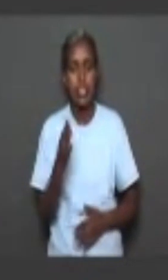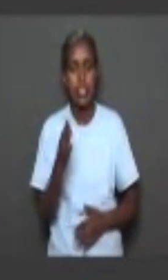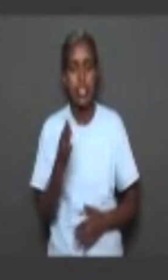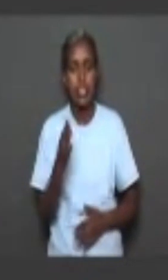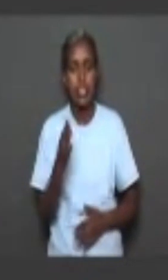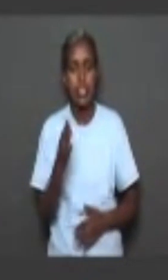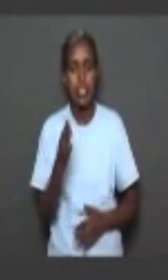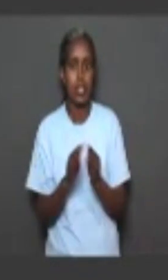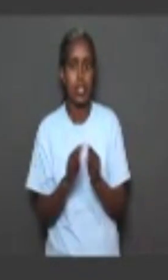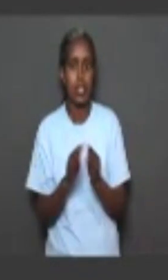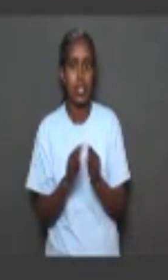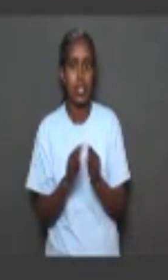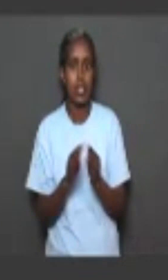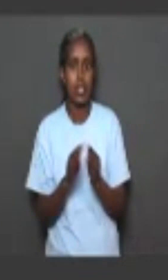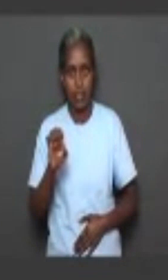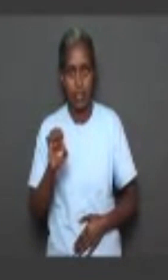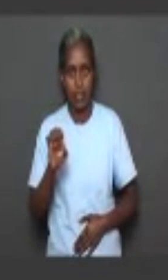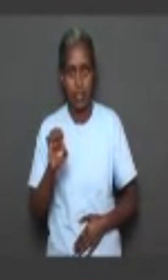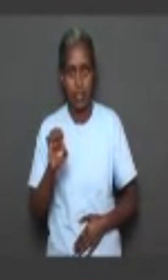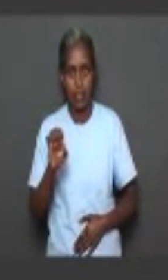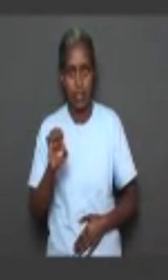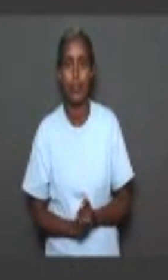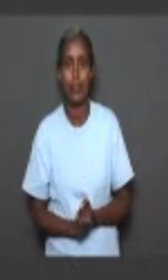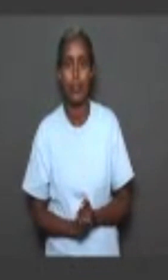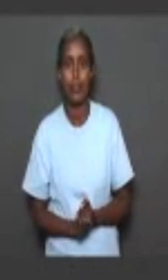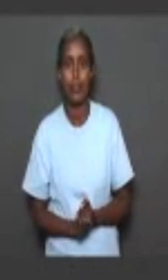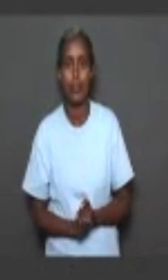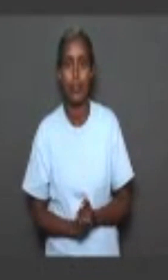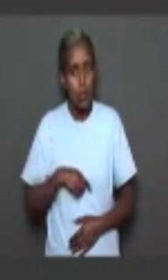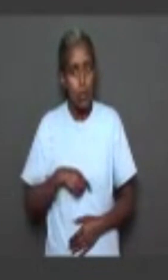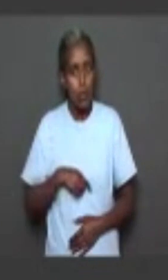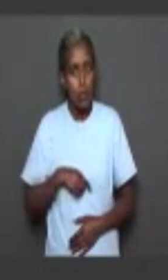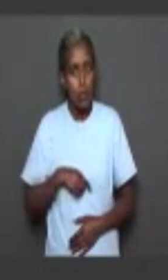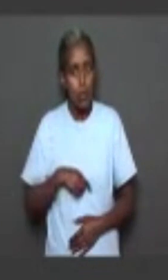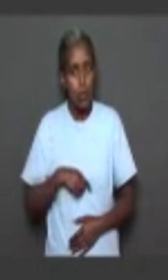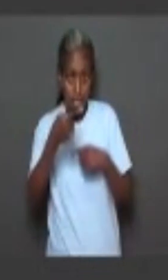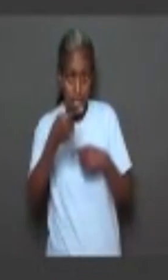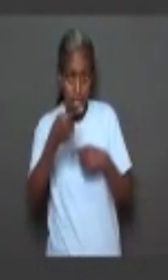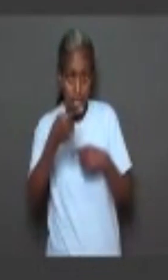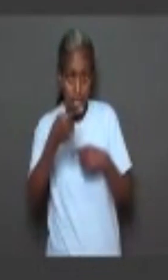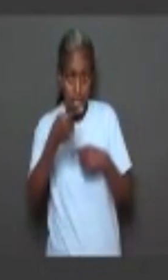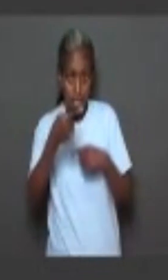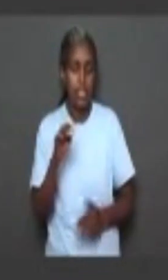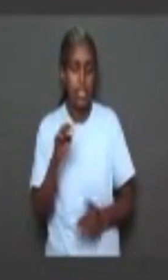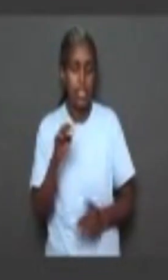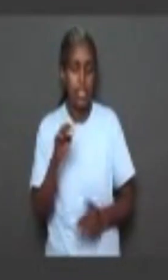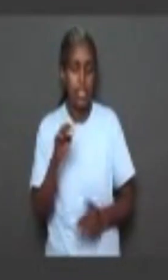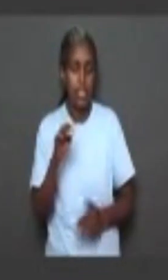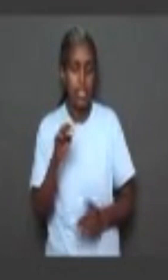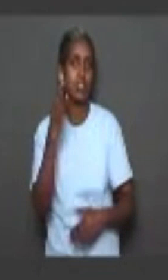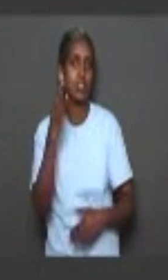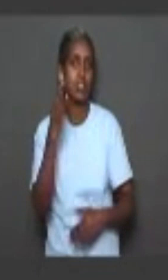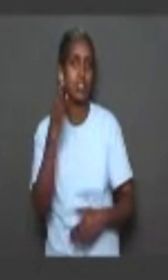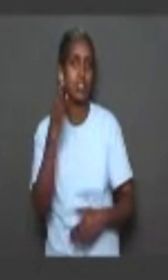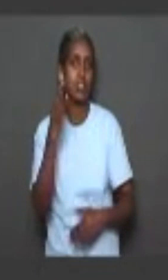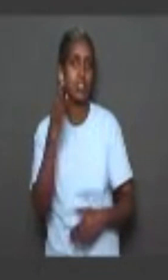of E, we can say that E equals F.